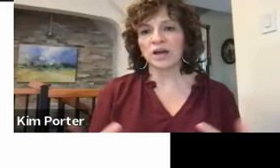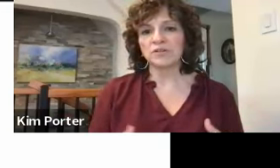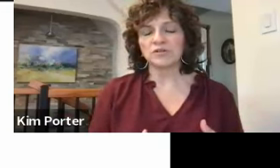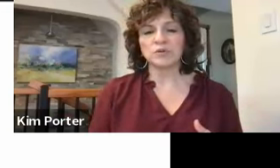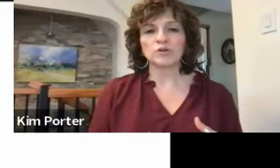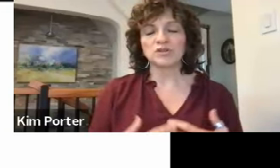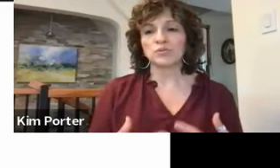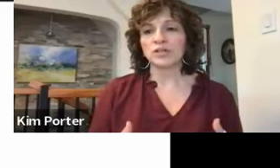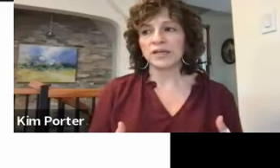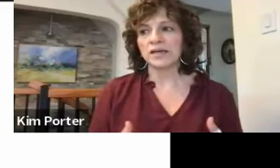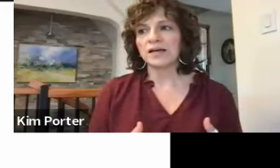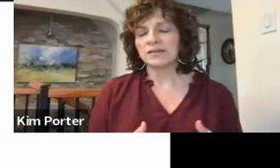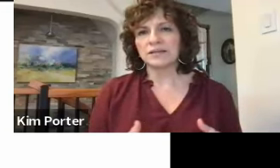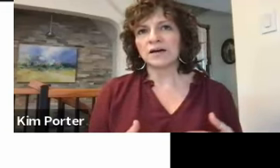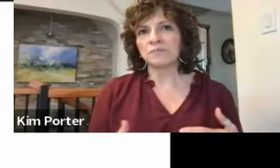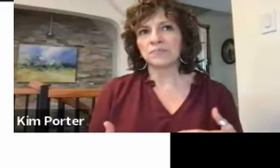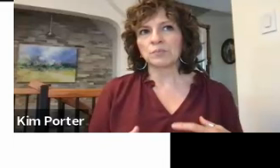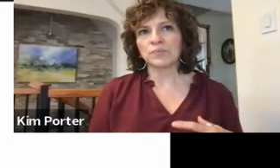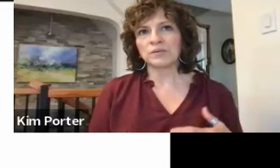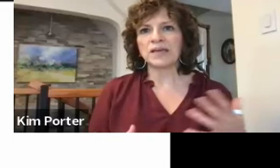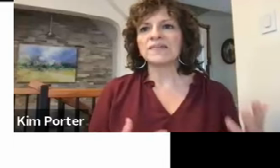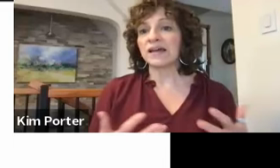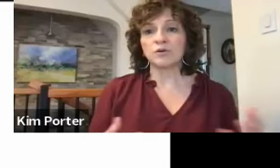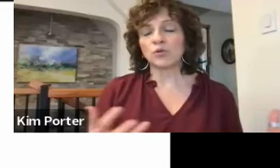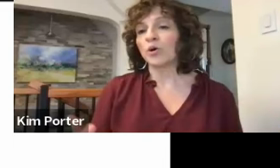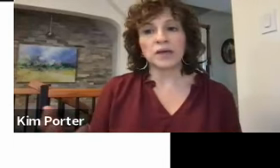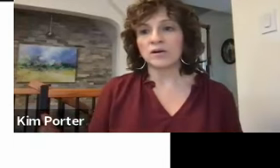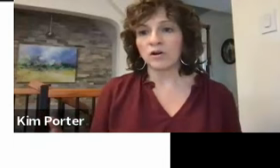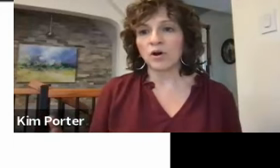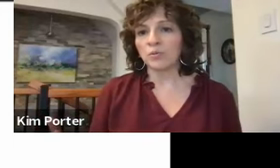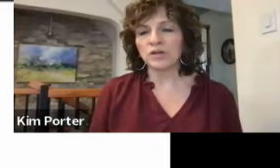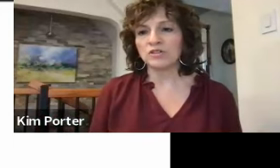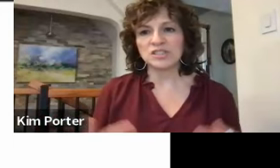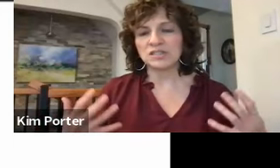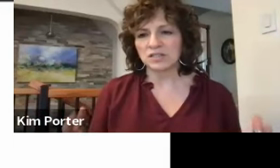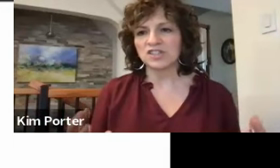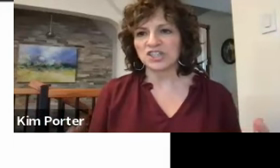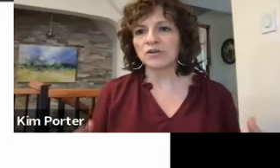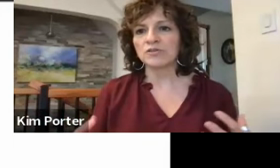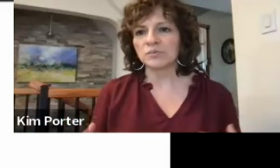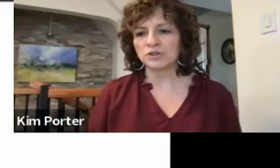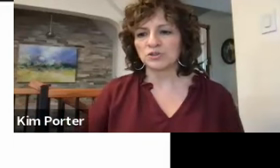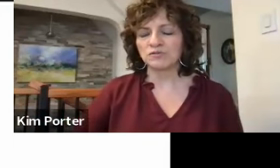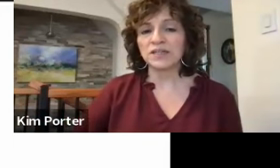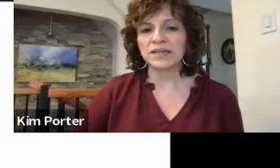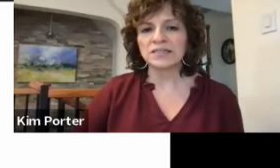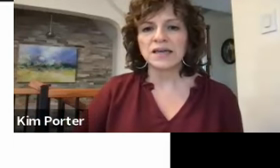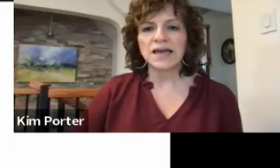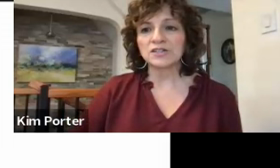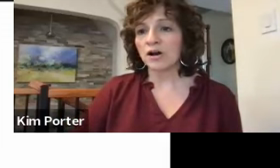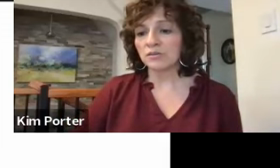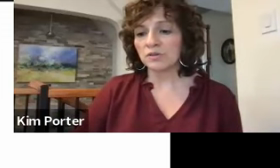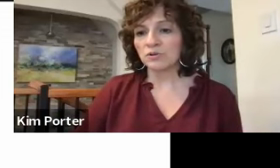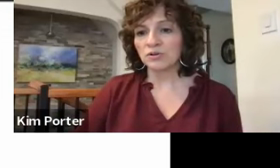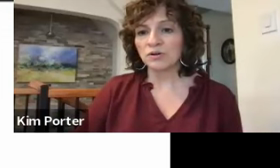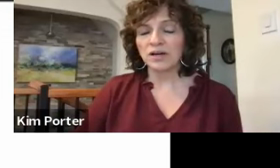those vocabulary words and really making that a norm in our home, just to share those emotional feelings